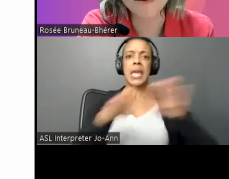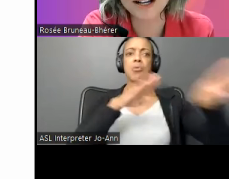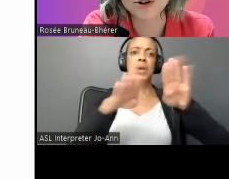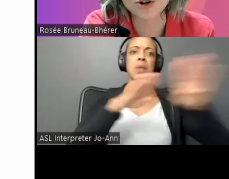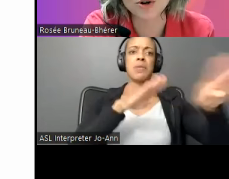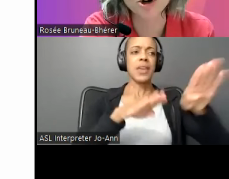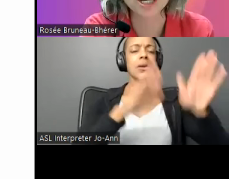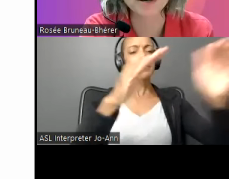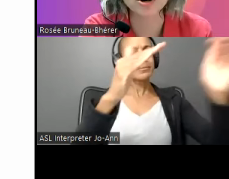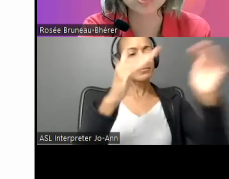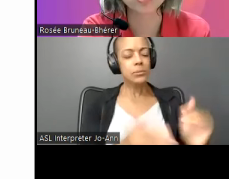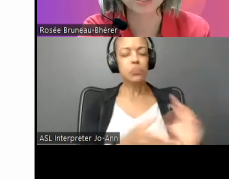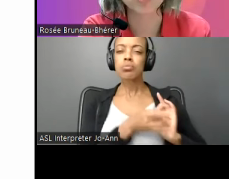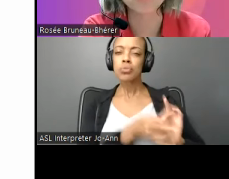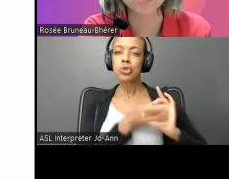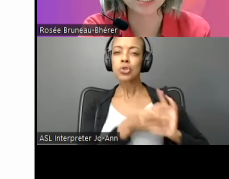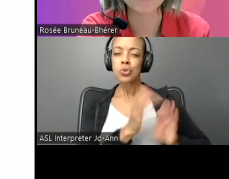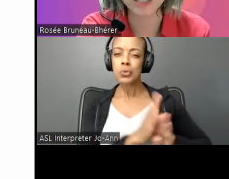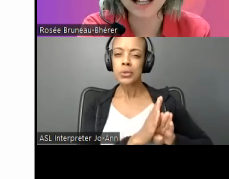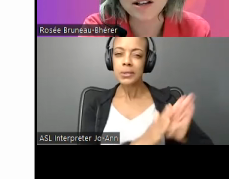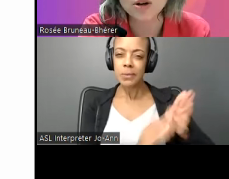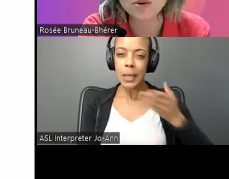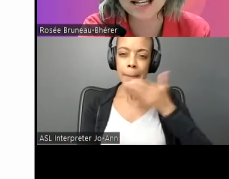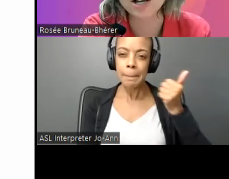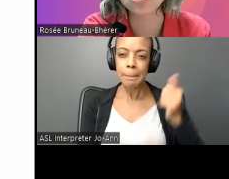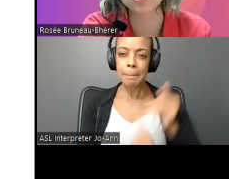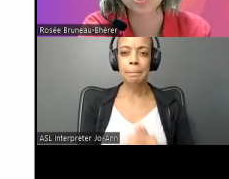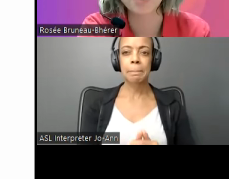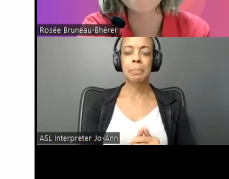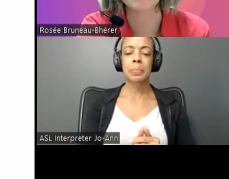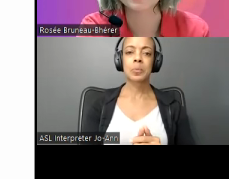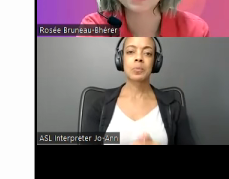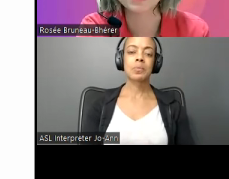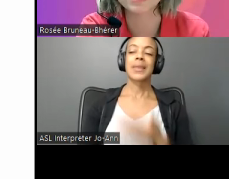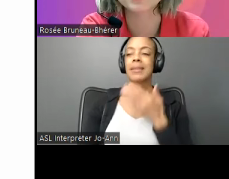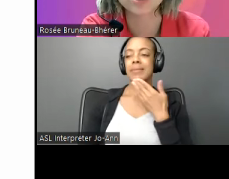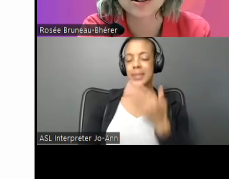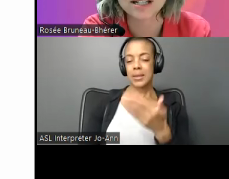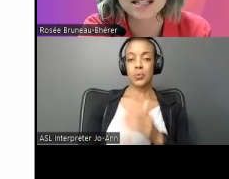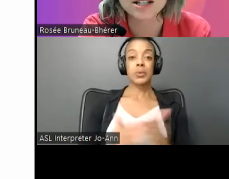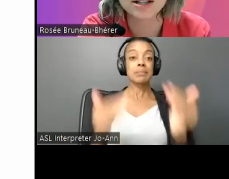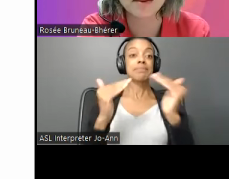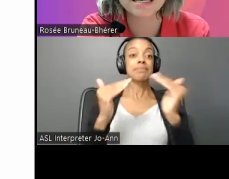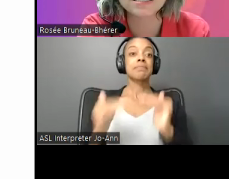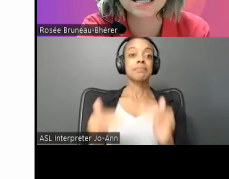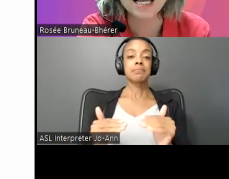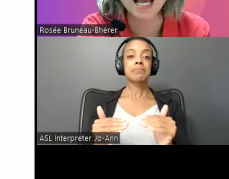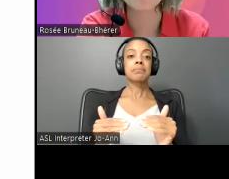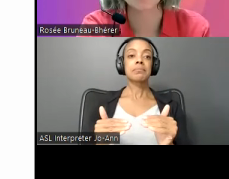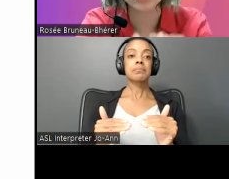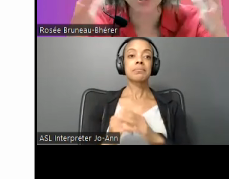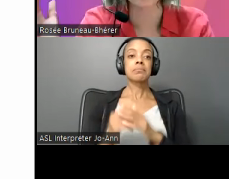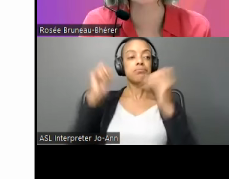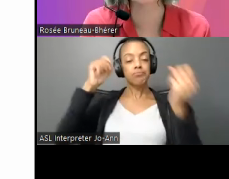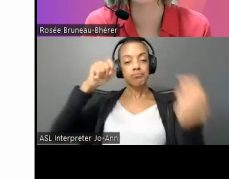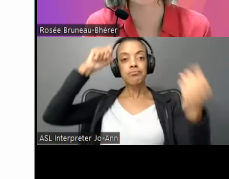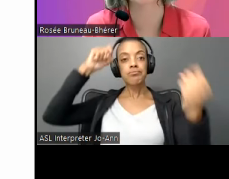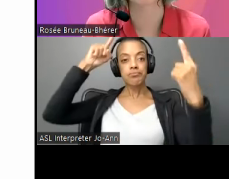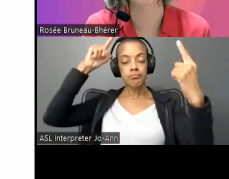Thank you, Delphine. This really bridges what we wanted to talk about next, which is